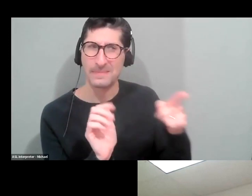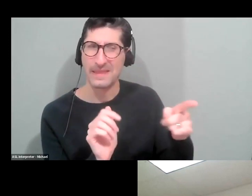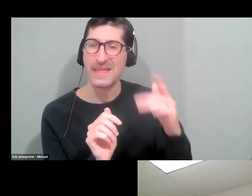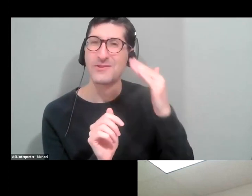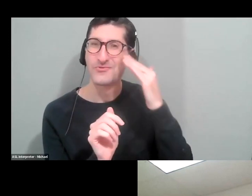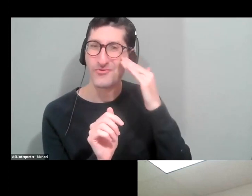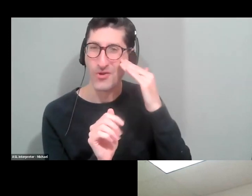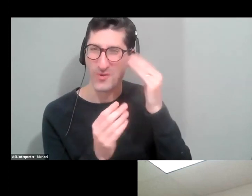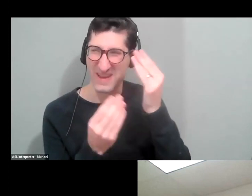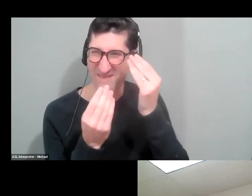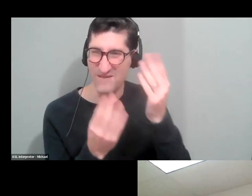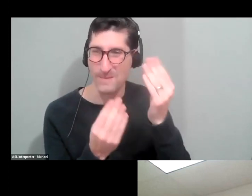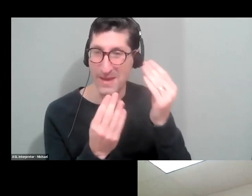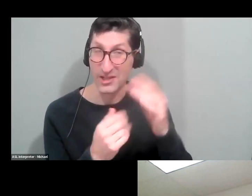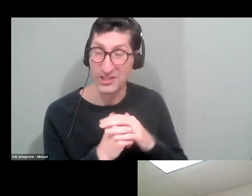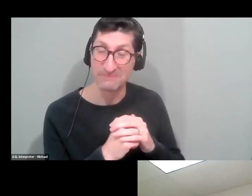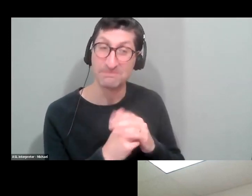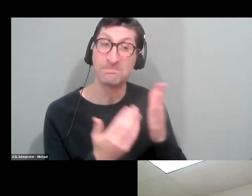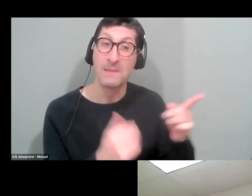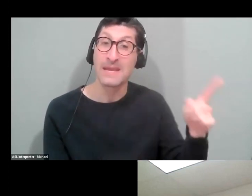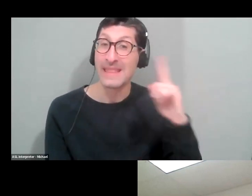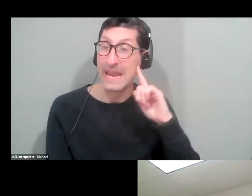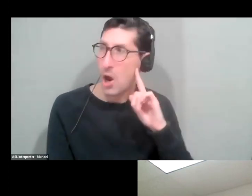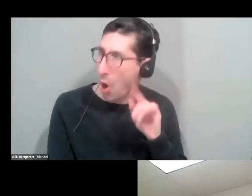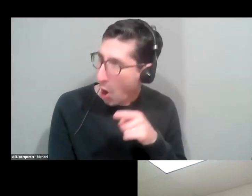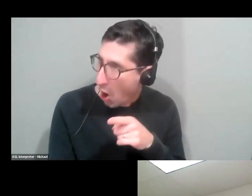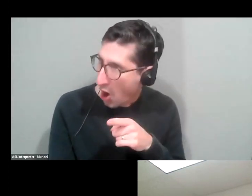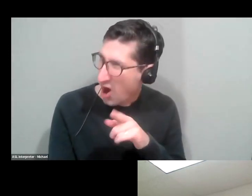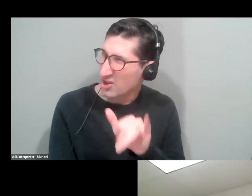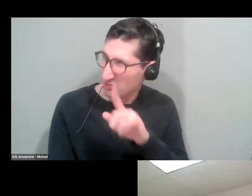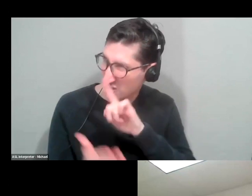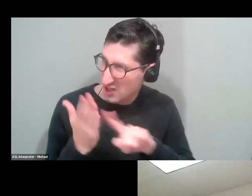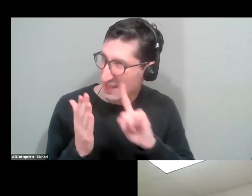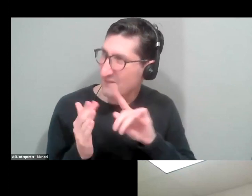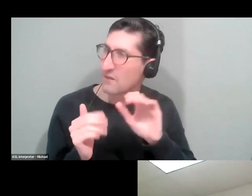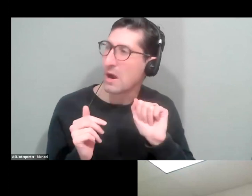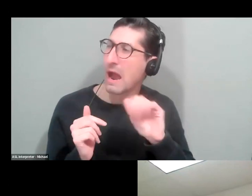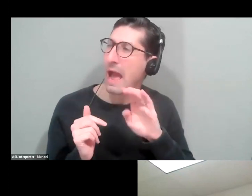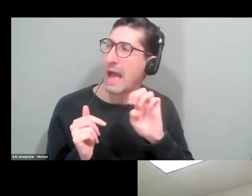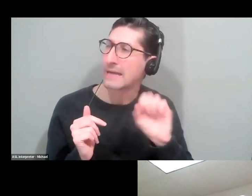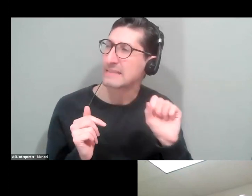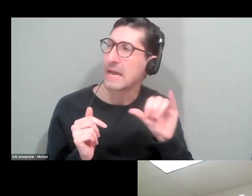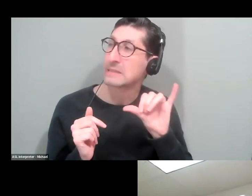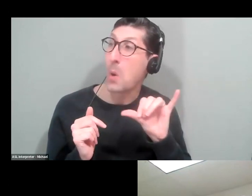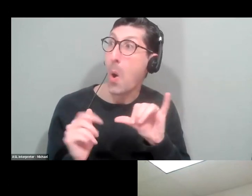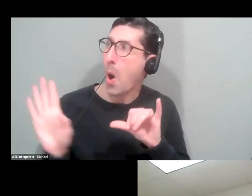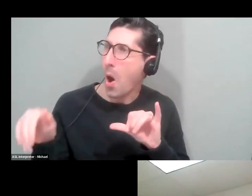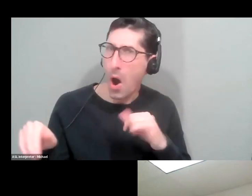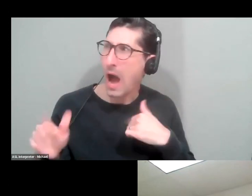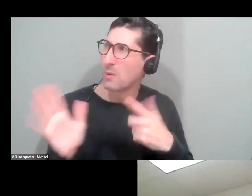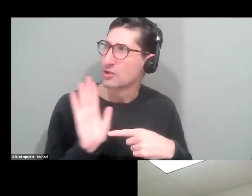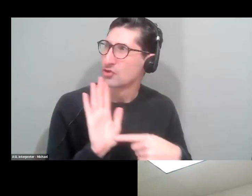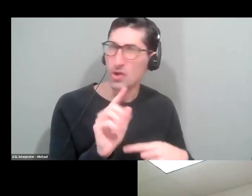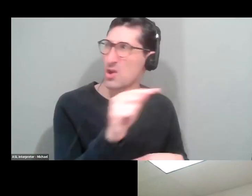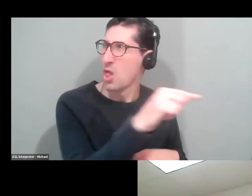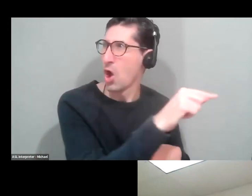when they hear that we're doing an accessibility survey, sometimes they'll point things out that you may